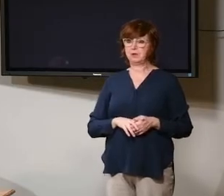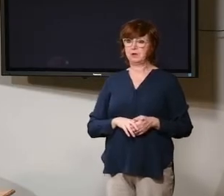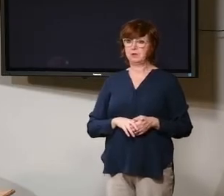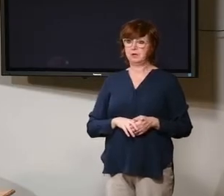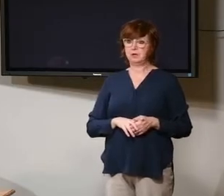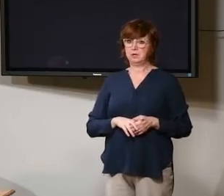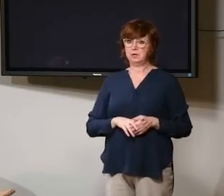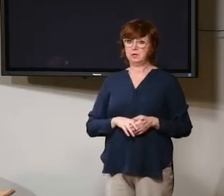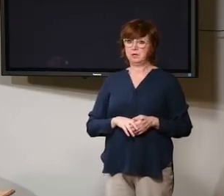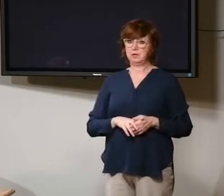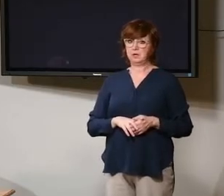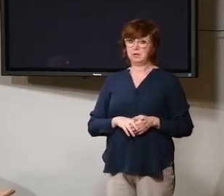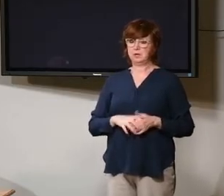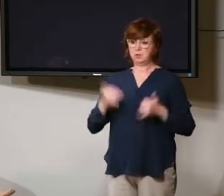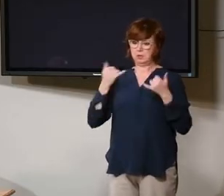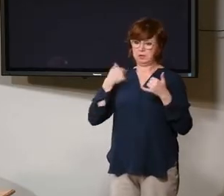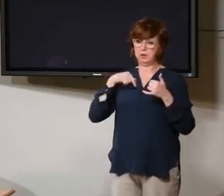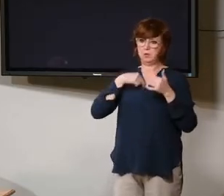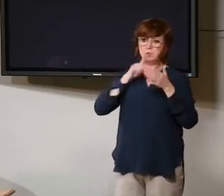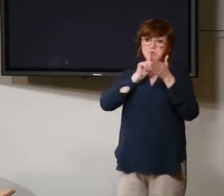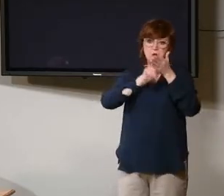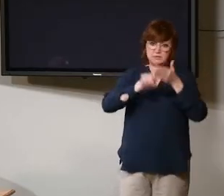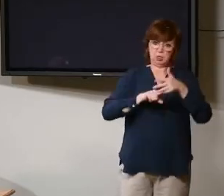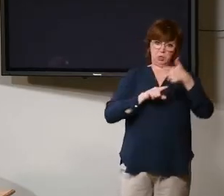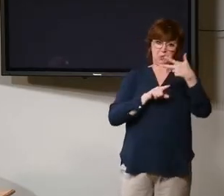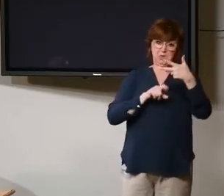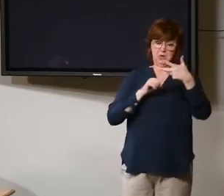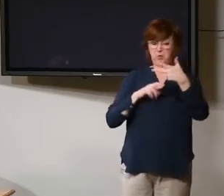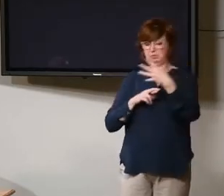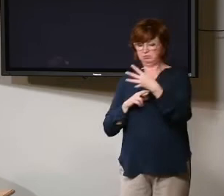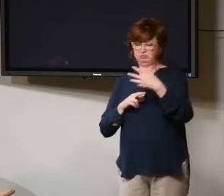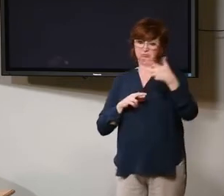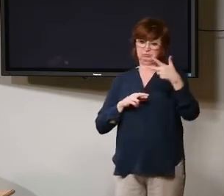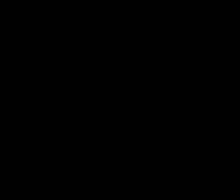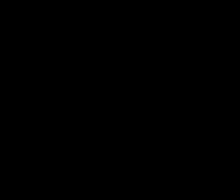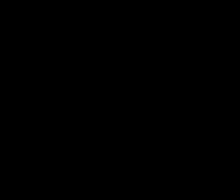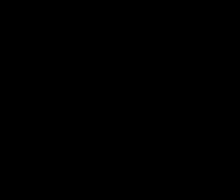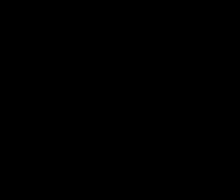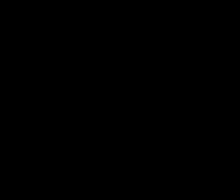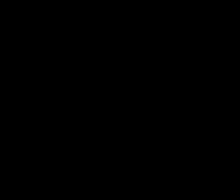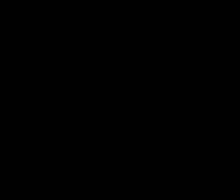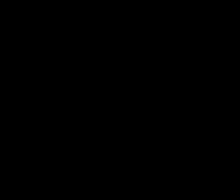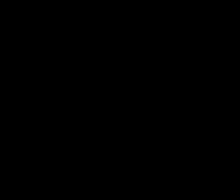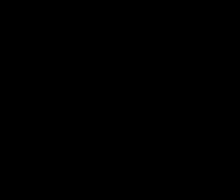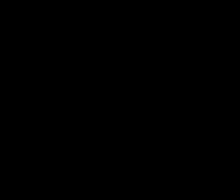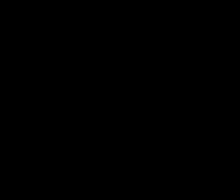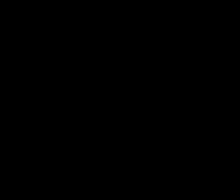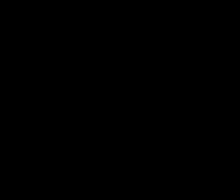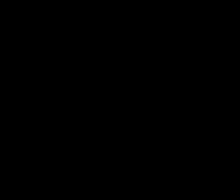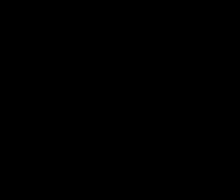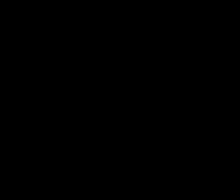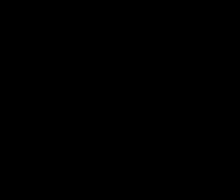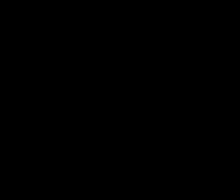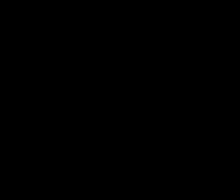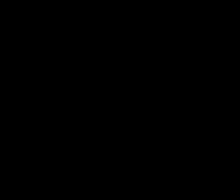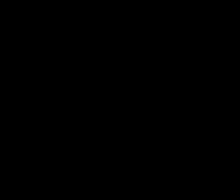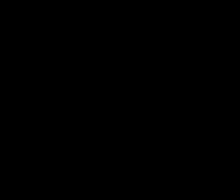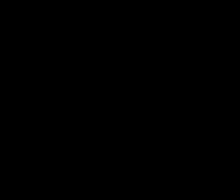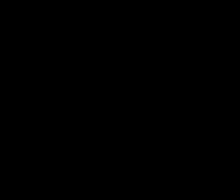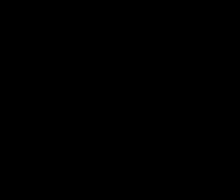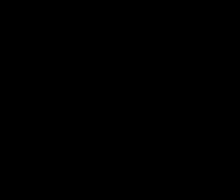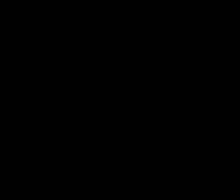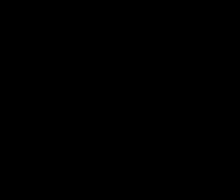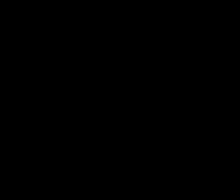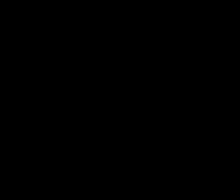4 trends very carefully. Yes, we will see more people returning who can and should return back to Canada.